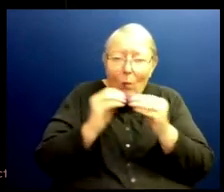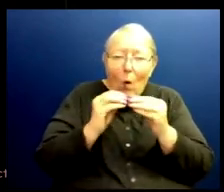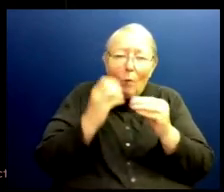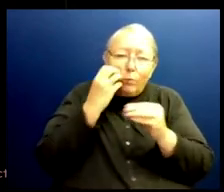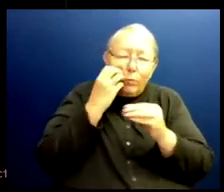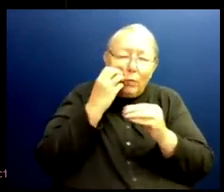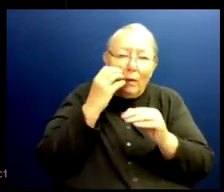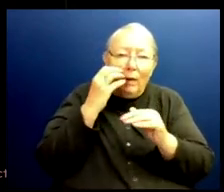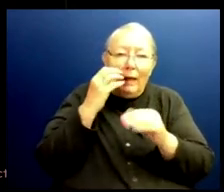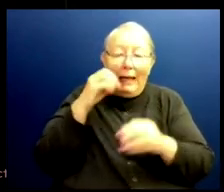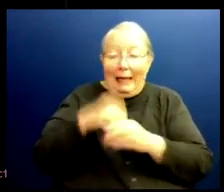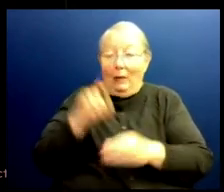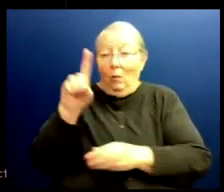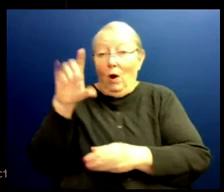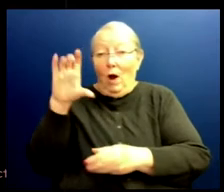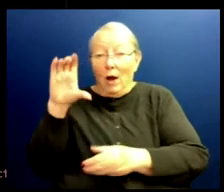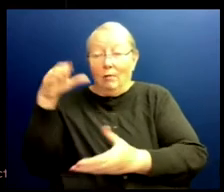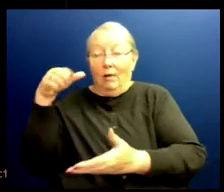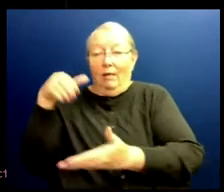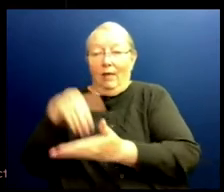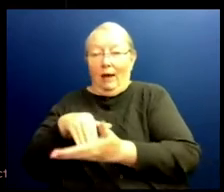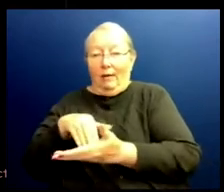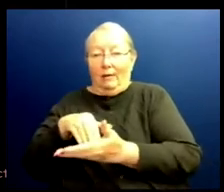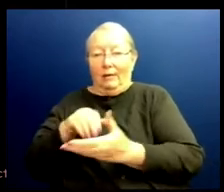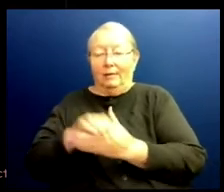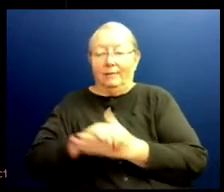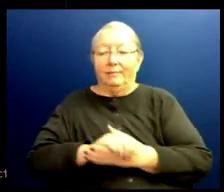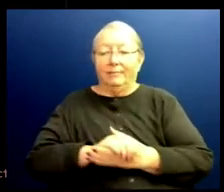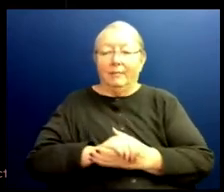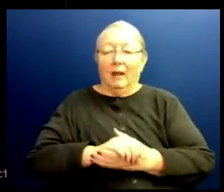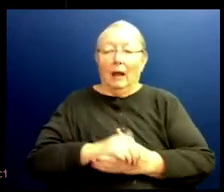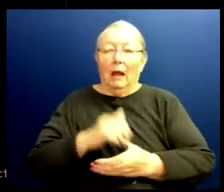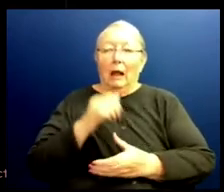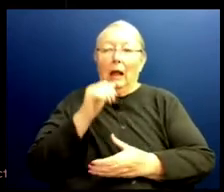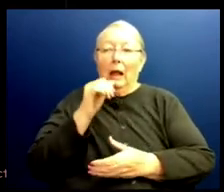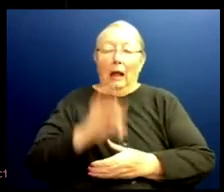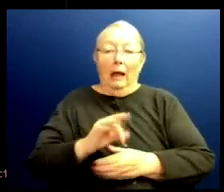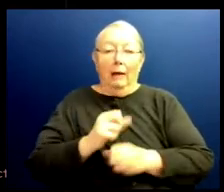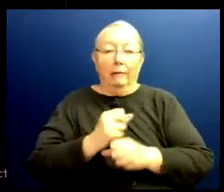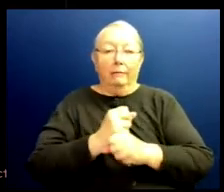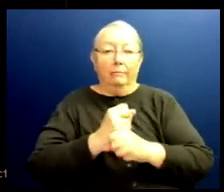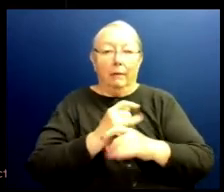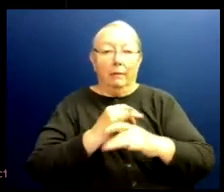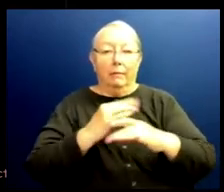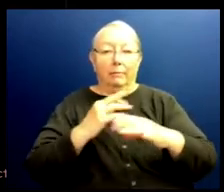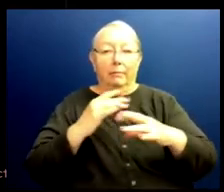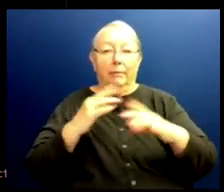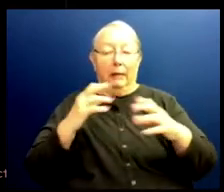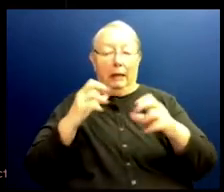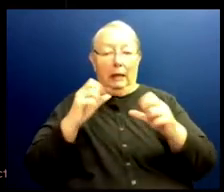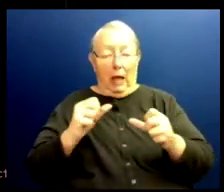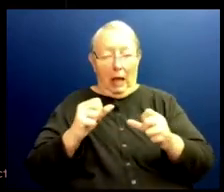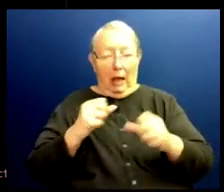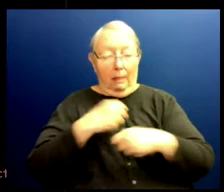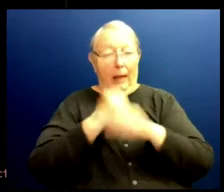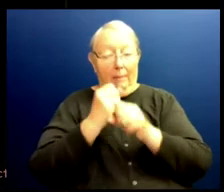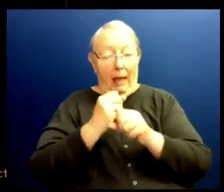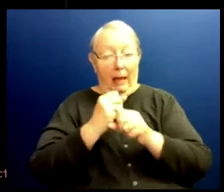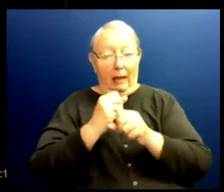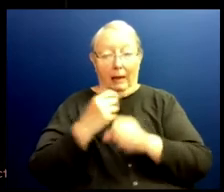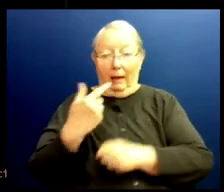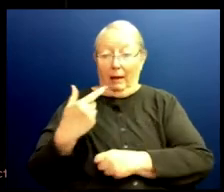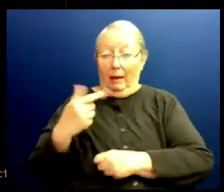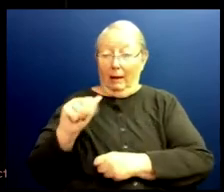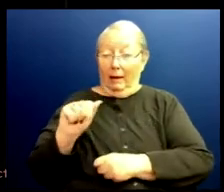of all known forces, could they lead to the formation of galaxies? Now,